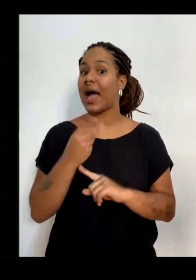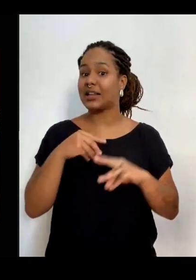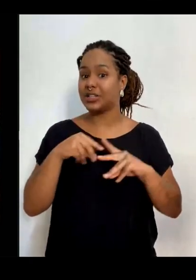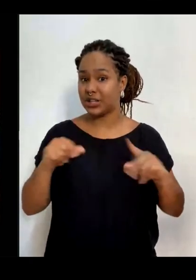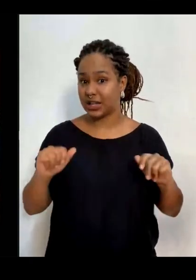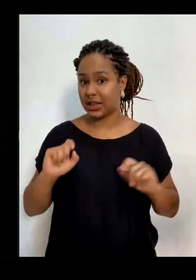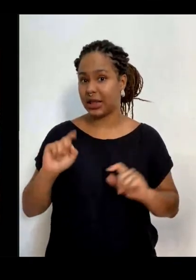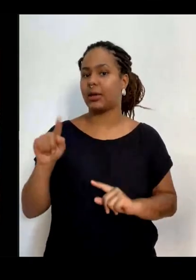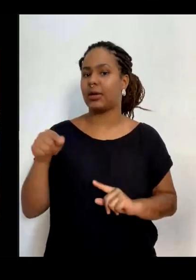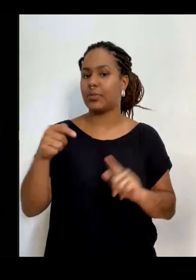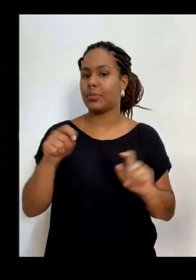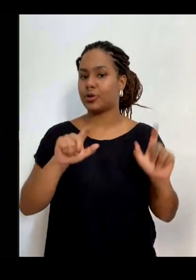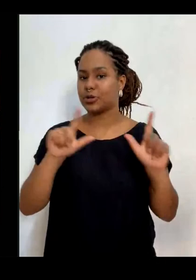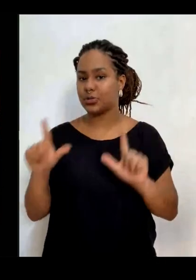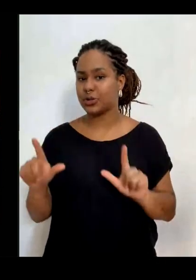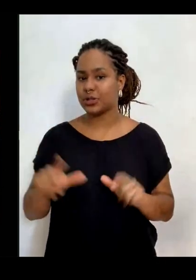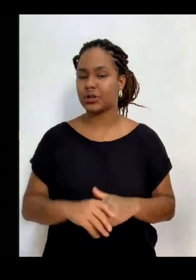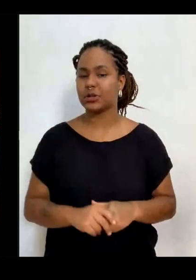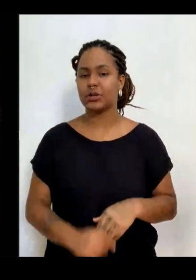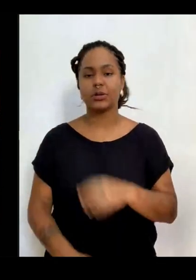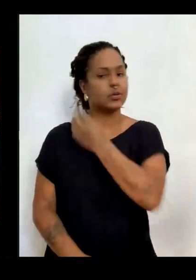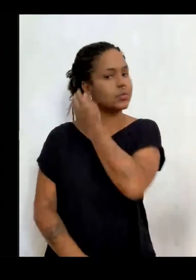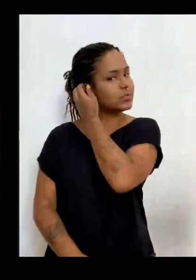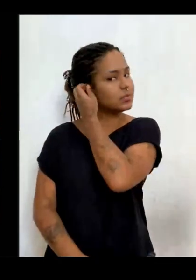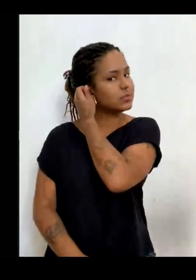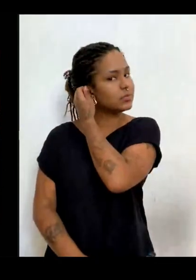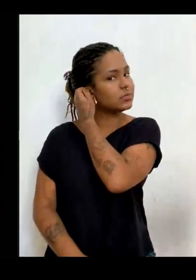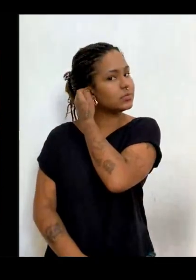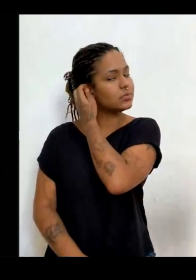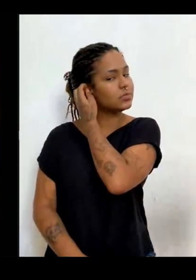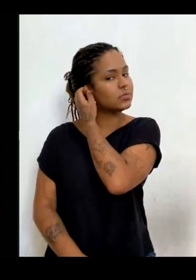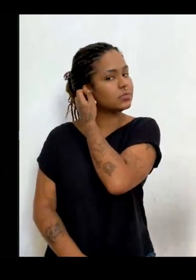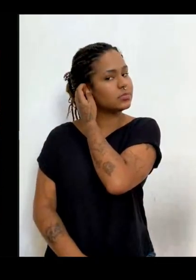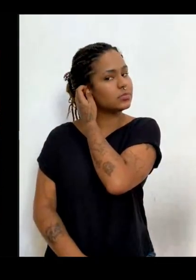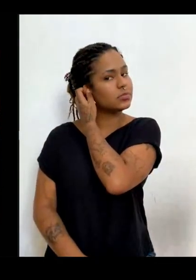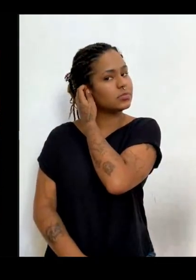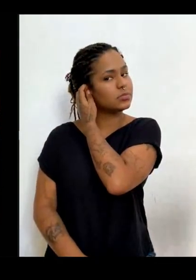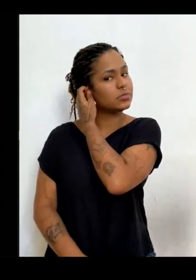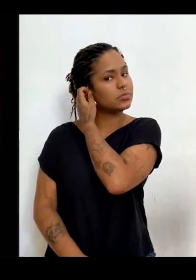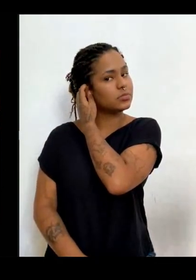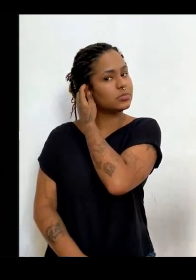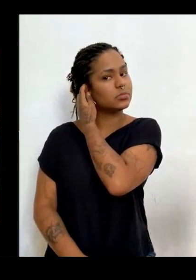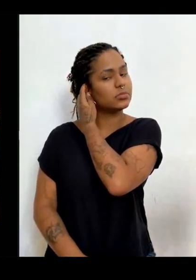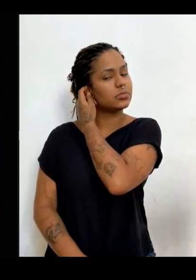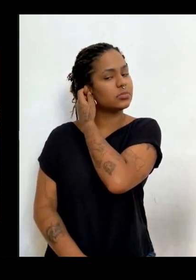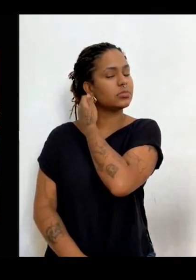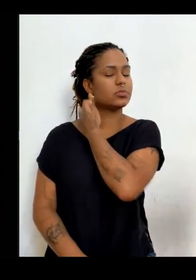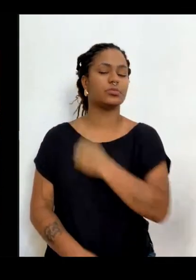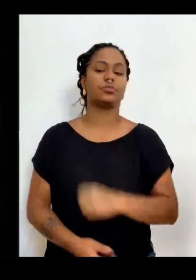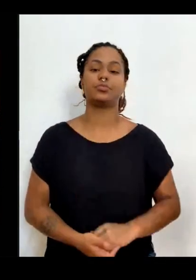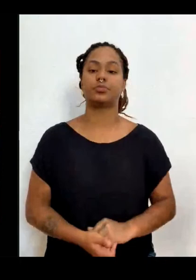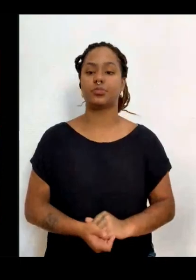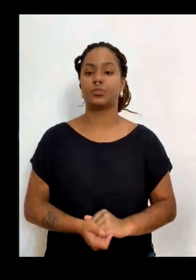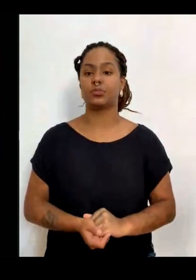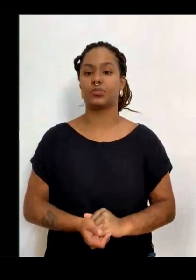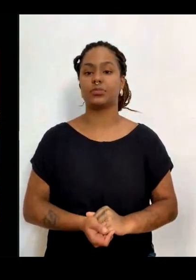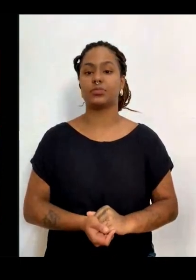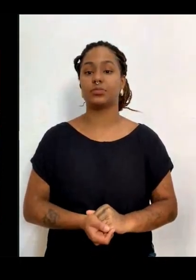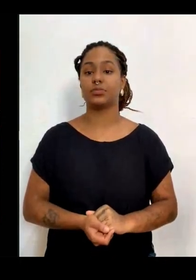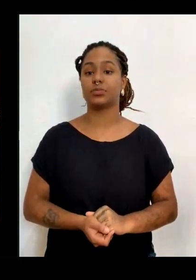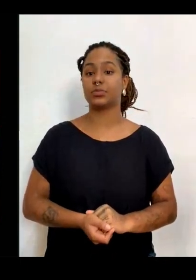was no question raised about what worked like that